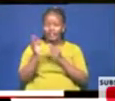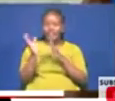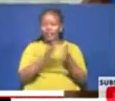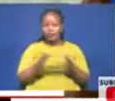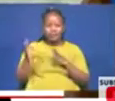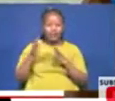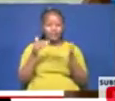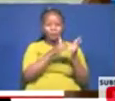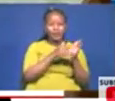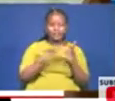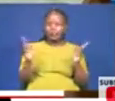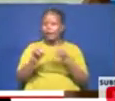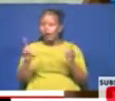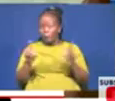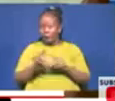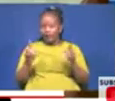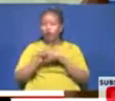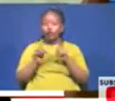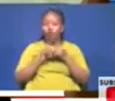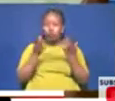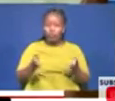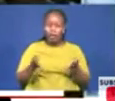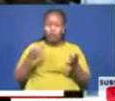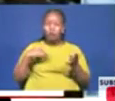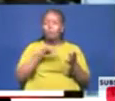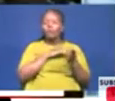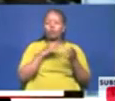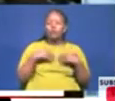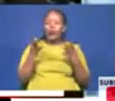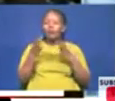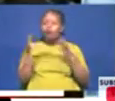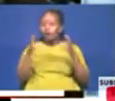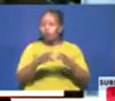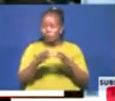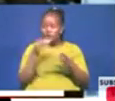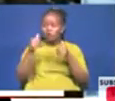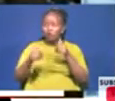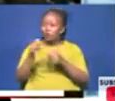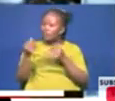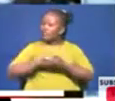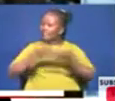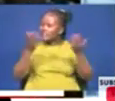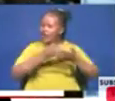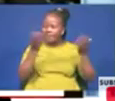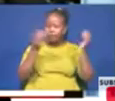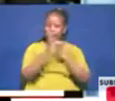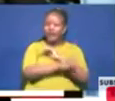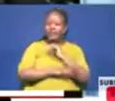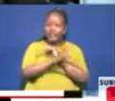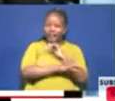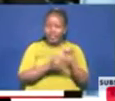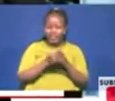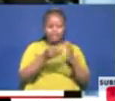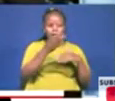batch. Even as we speak, we have a market surveillance team that is around all over the country just buying